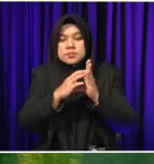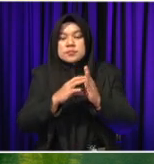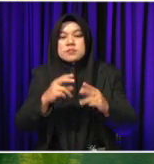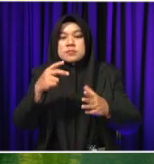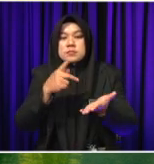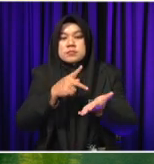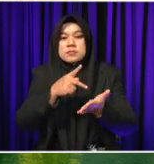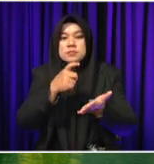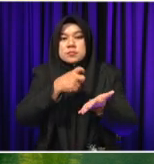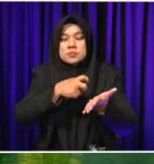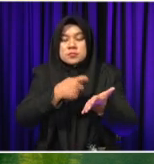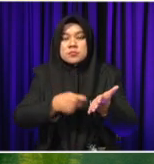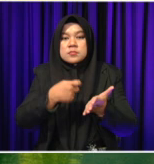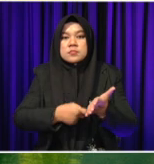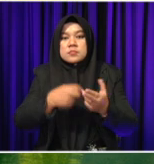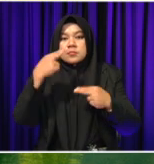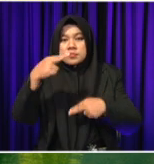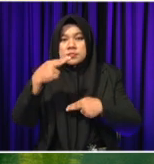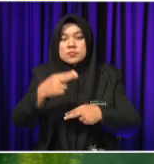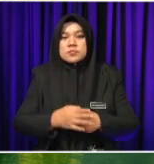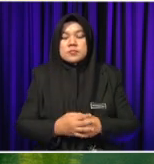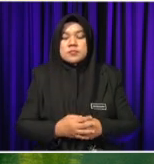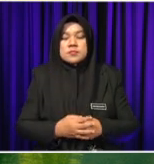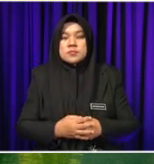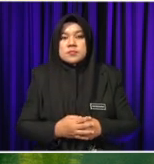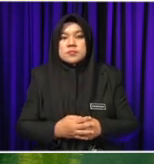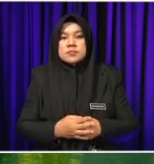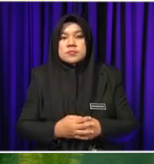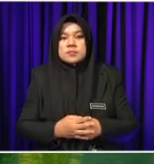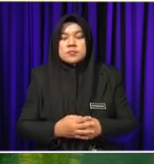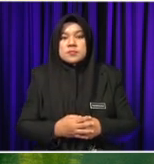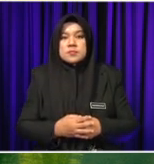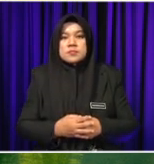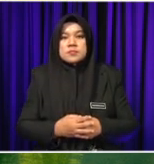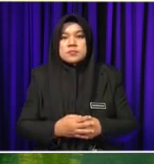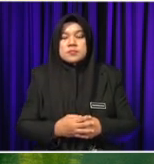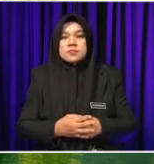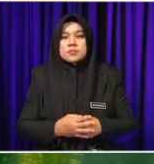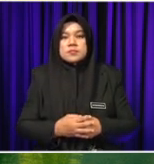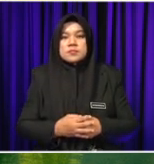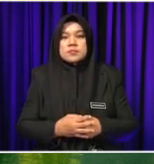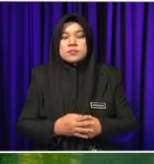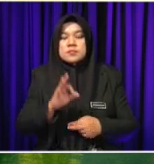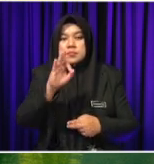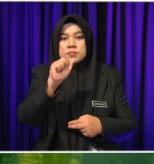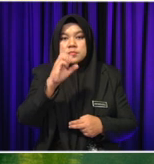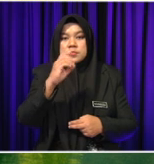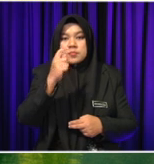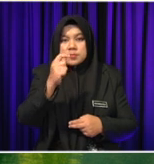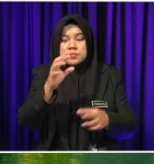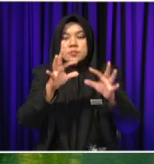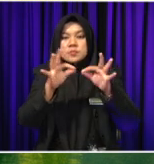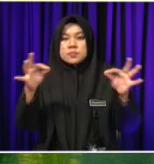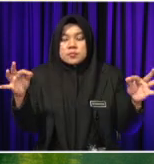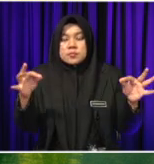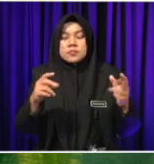So I have already written there on the whiteboard earlier. Mm-hmm. So we all have this, and this is indeed a factual statement. So,